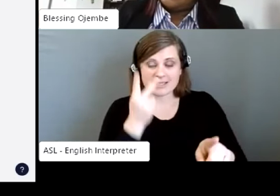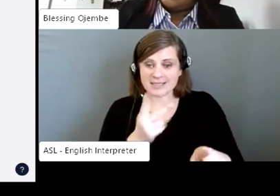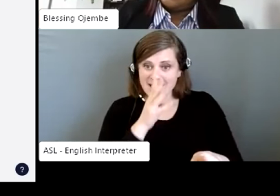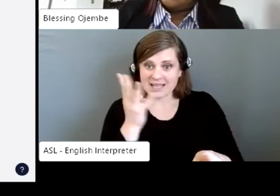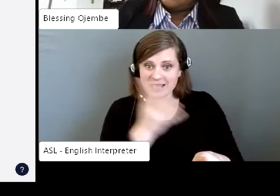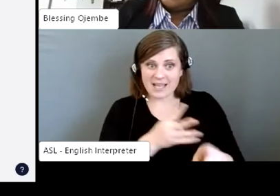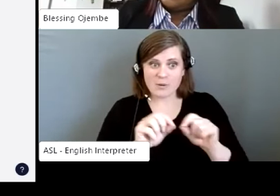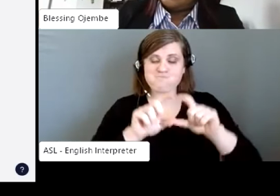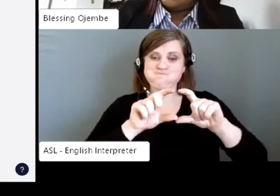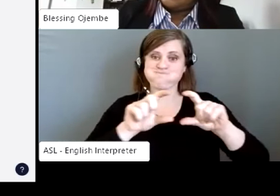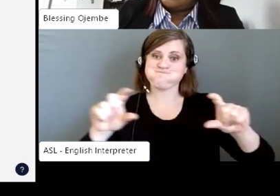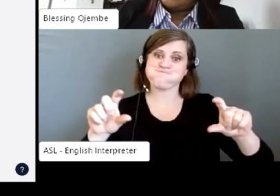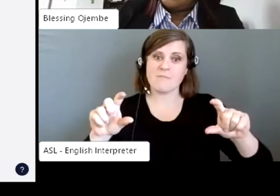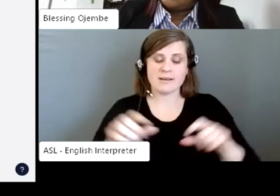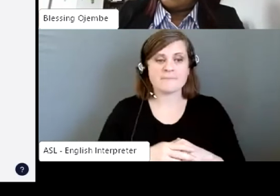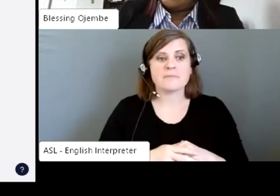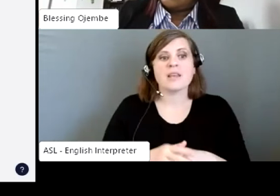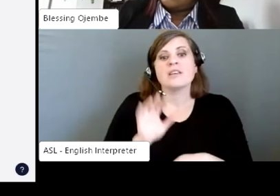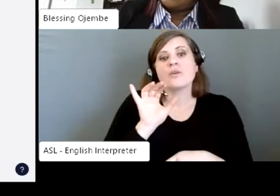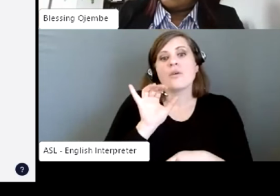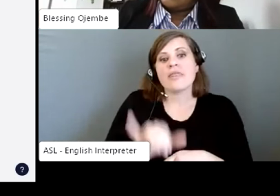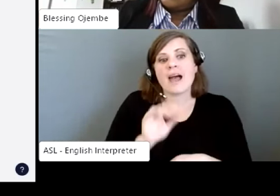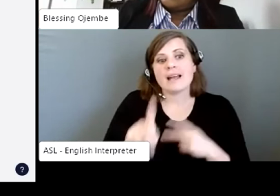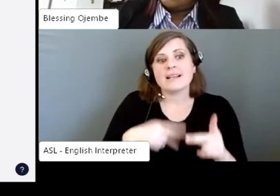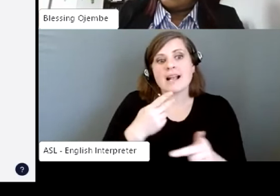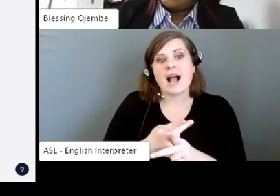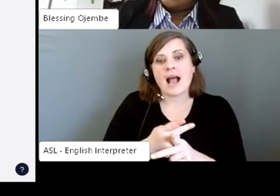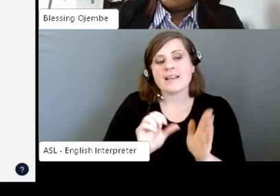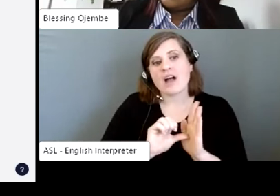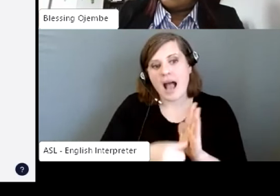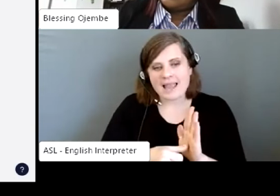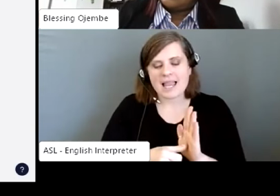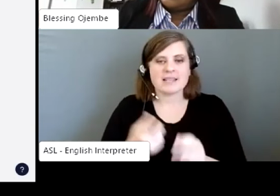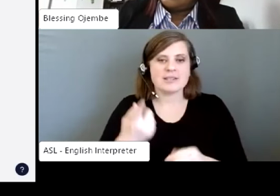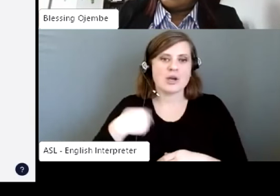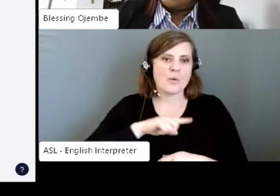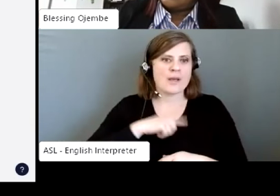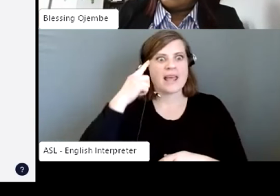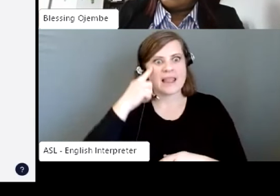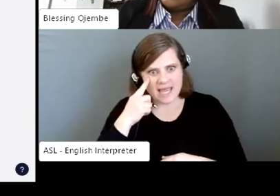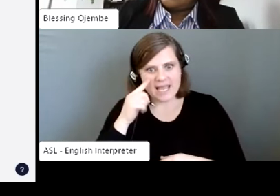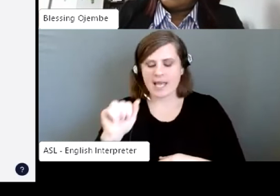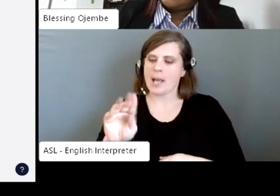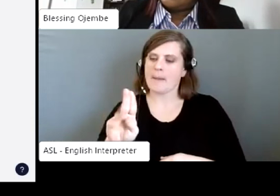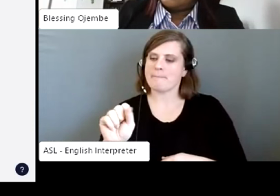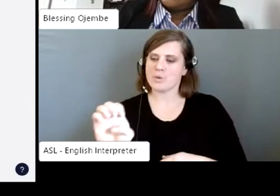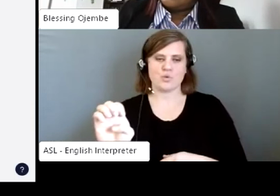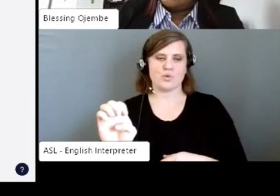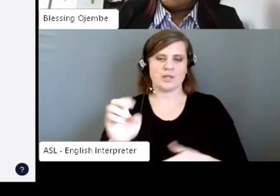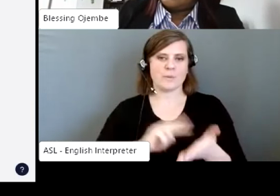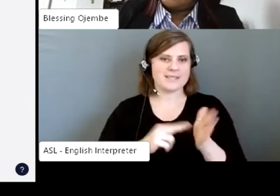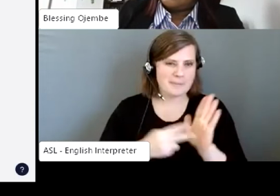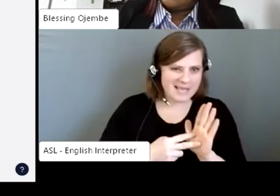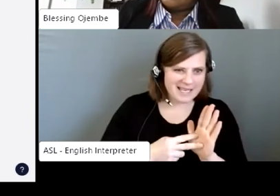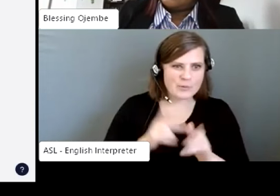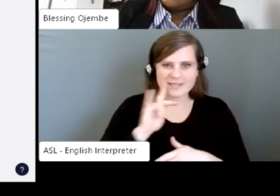in a bigger font. So this kind of like highlight when you think of abuse, what people are thinking what is coming on